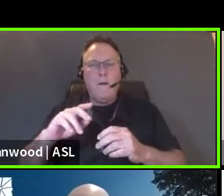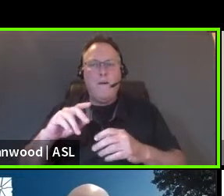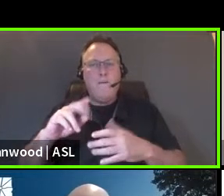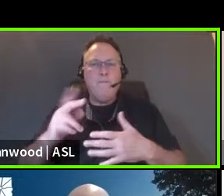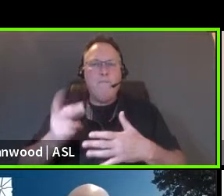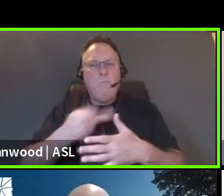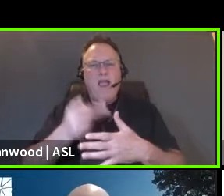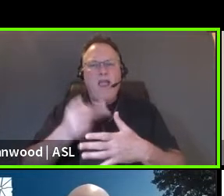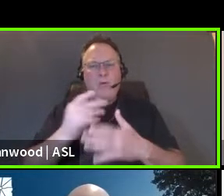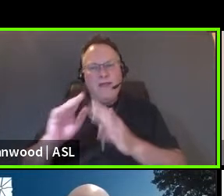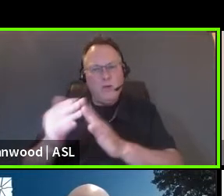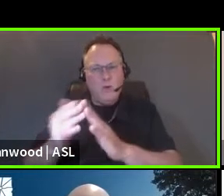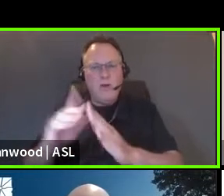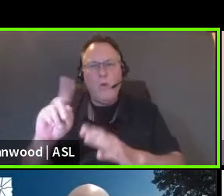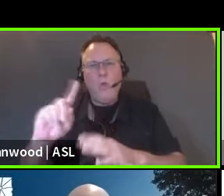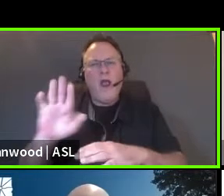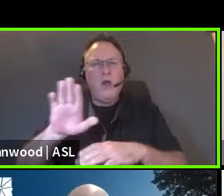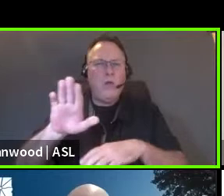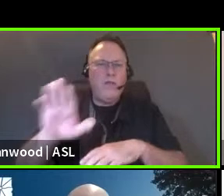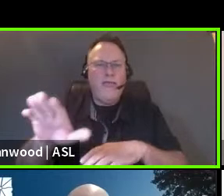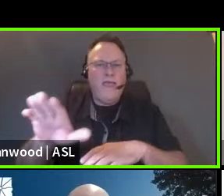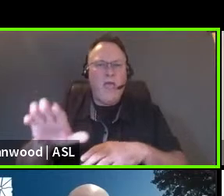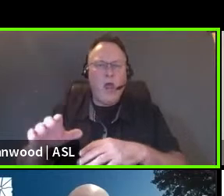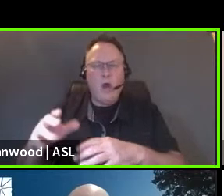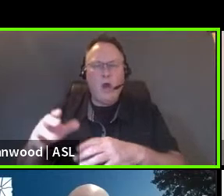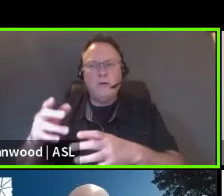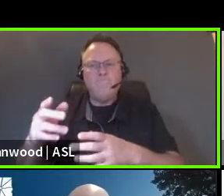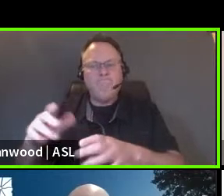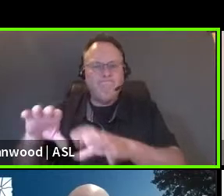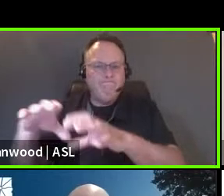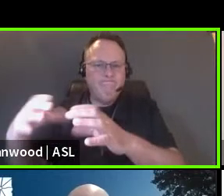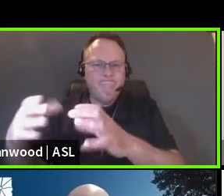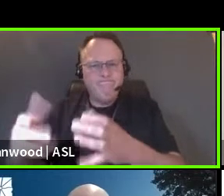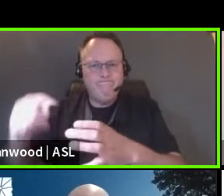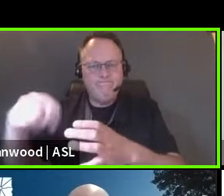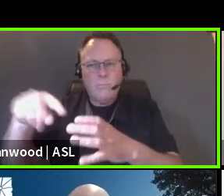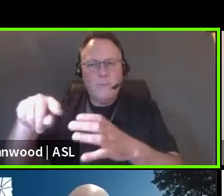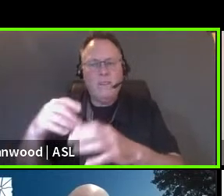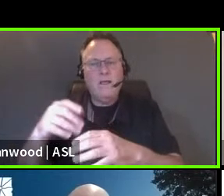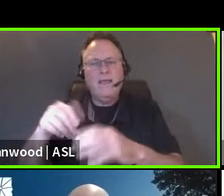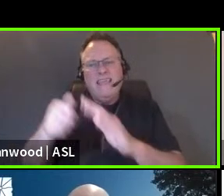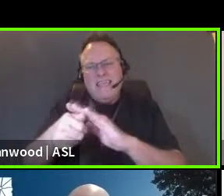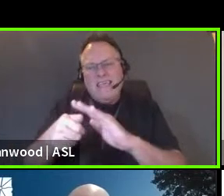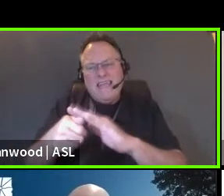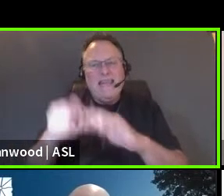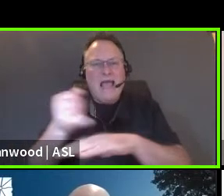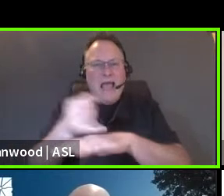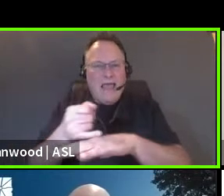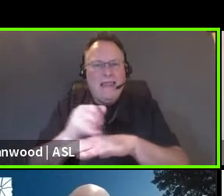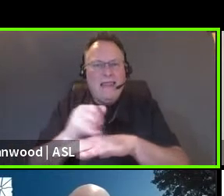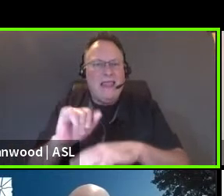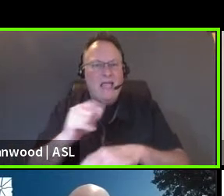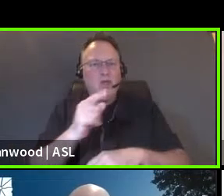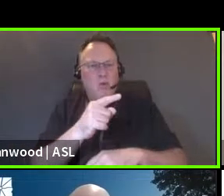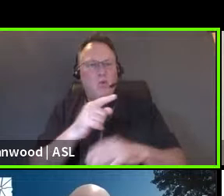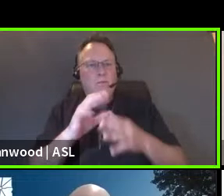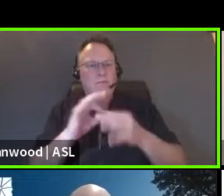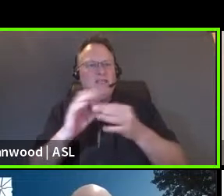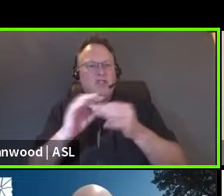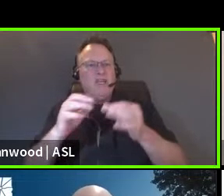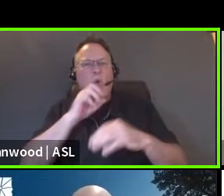certain concentrations of each of those groups. At Hayden Island, like you mentioned, it's certainly older adults